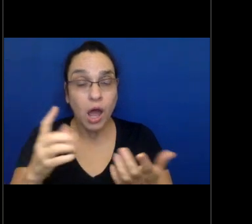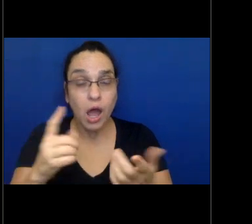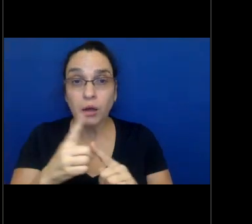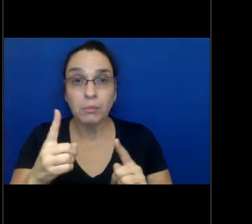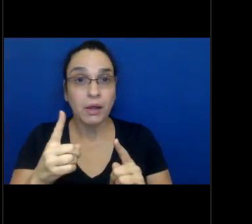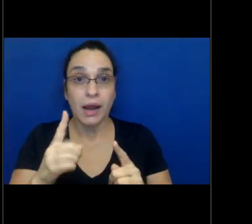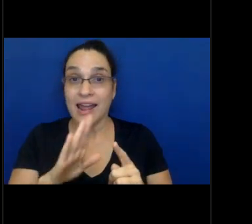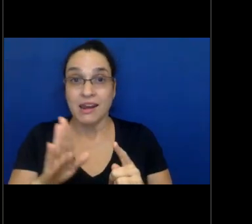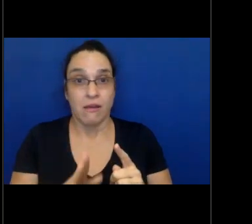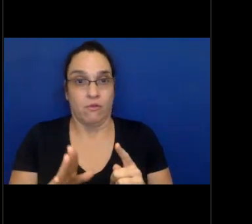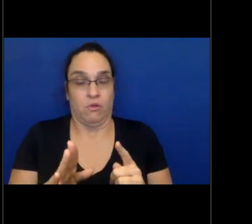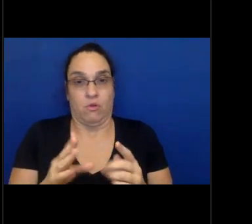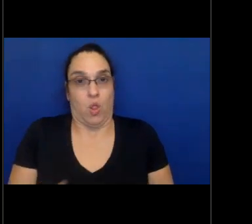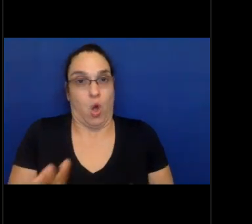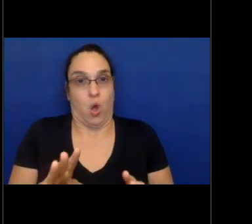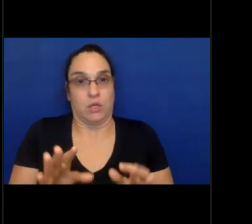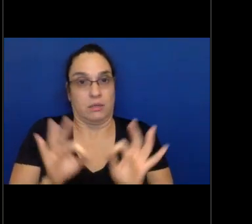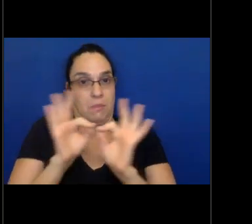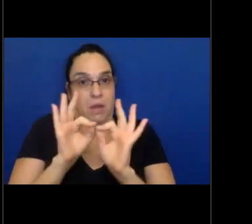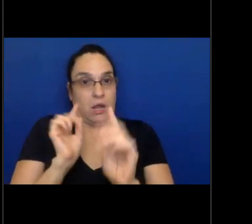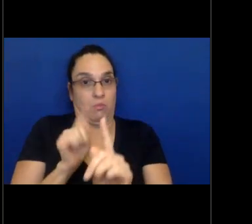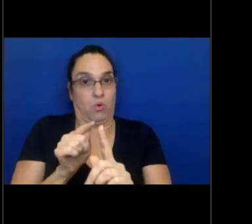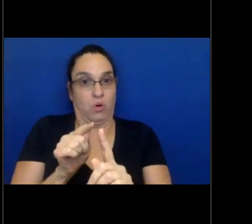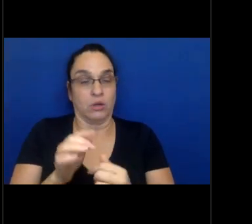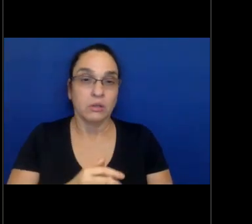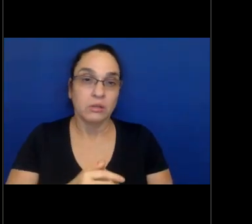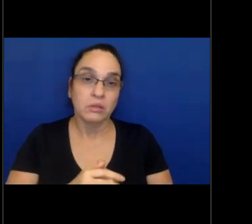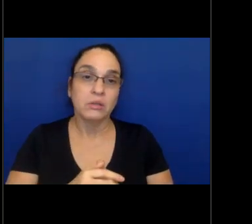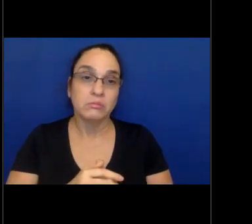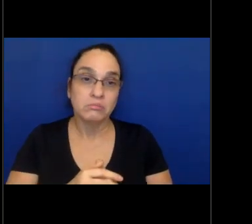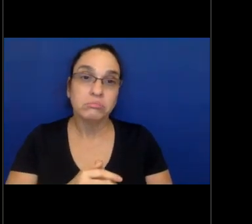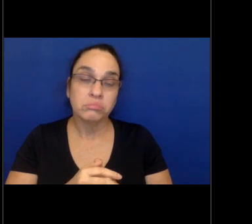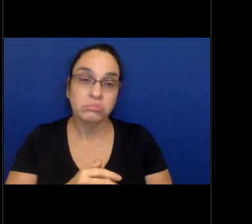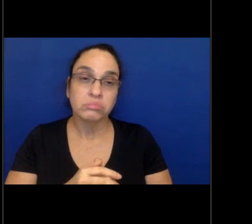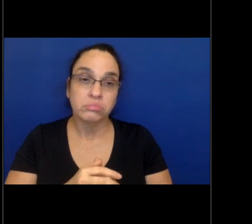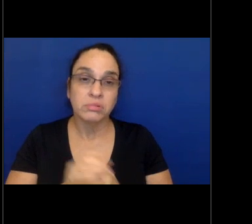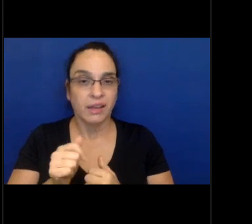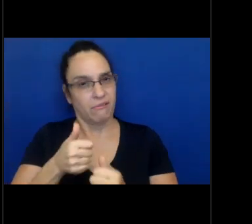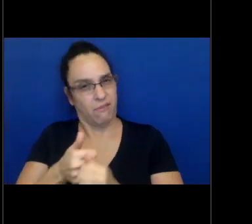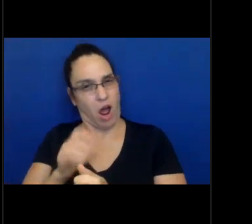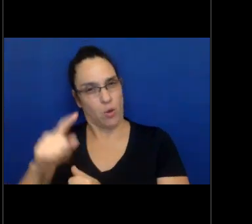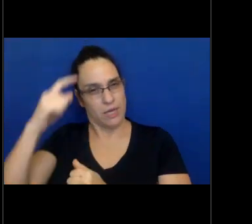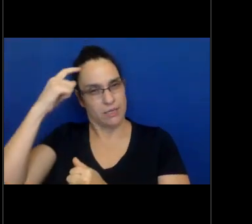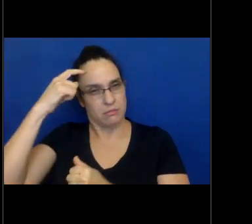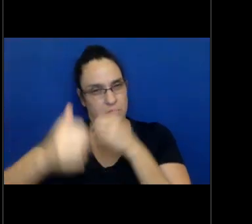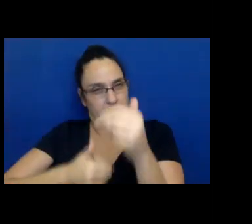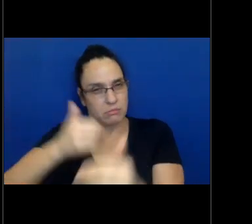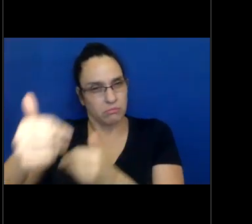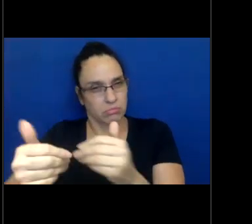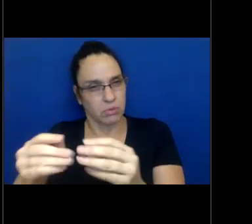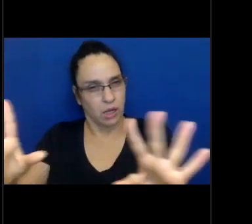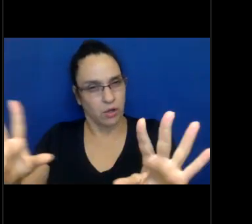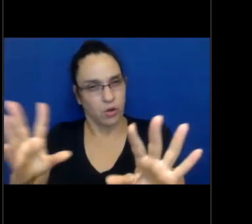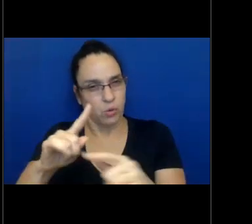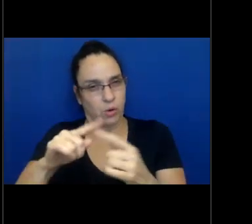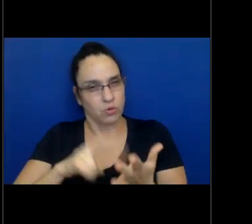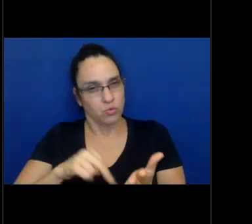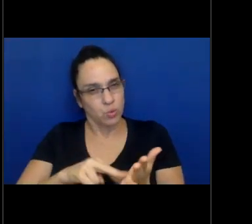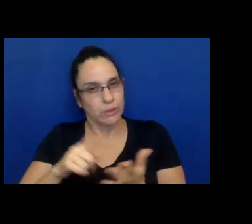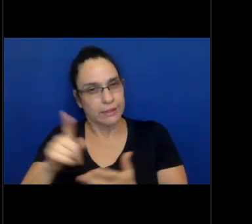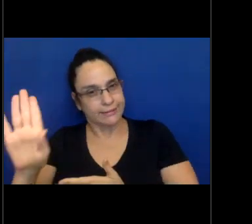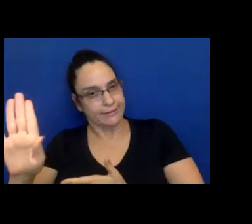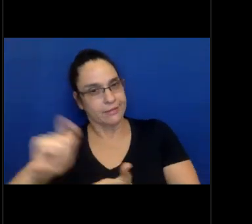thought. And so these are some of the examples, role models I've certainly looked up to, and they are, of course, some of the